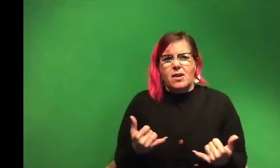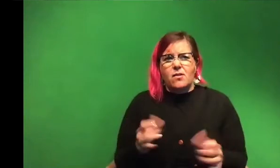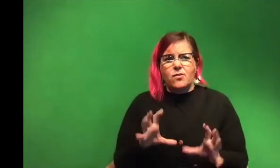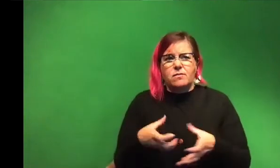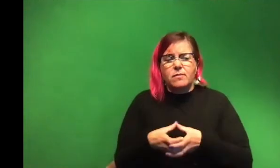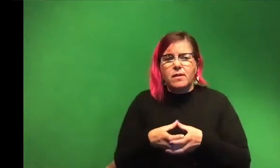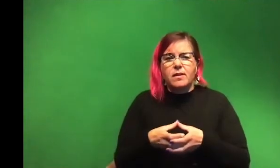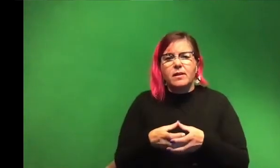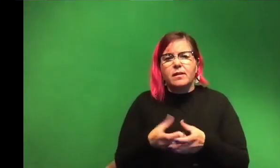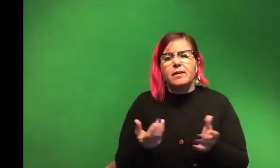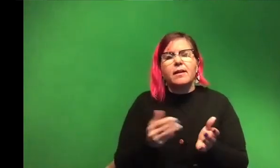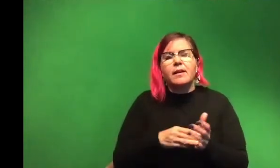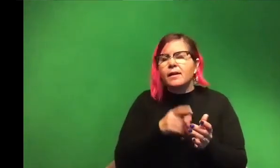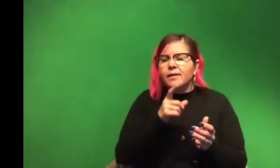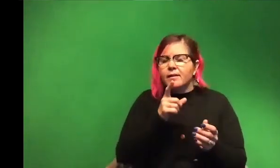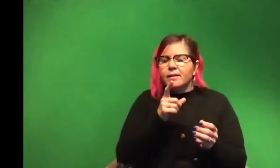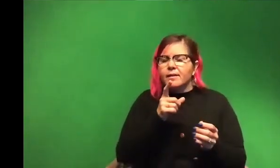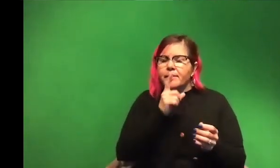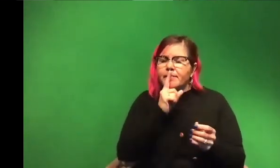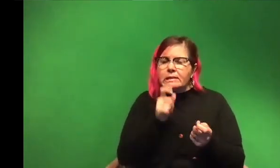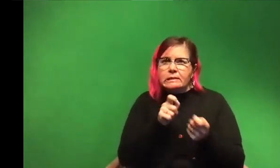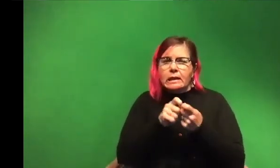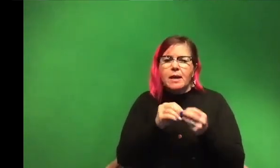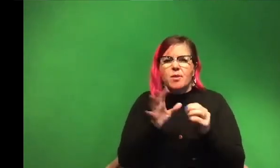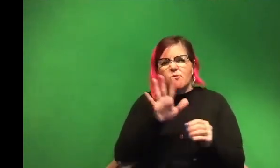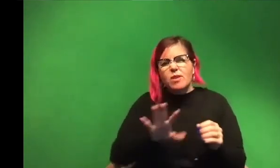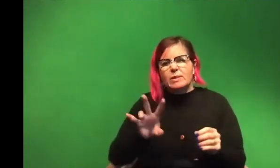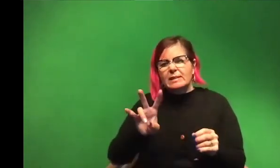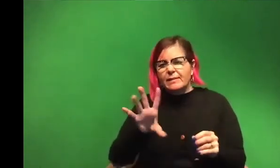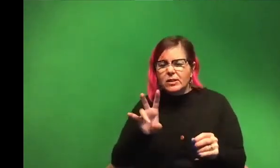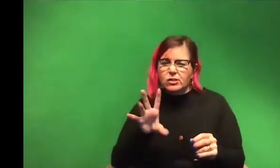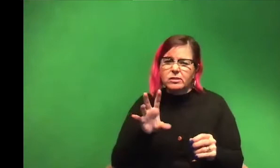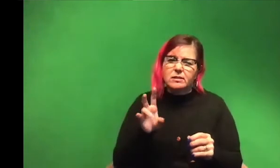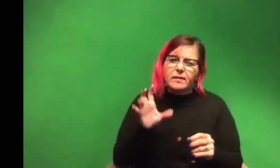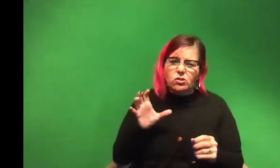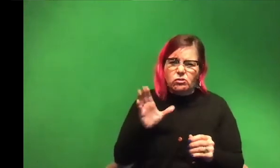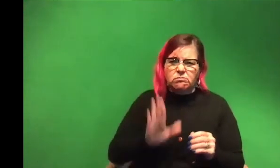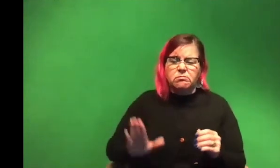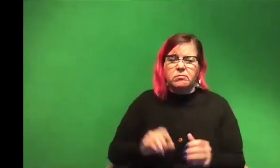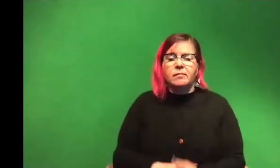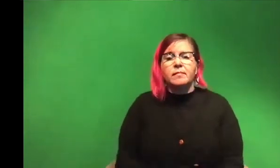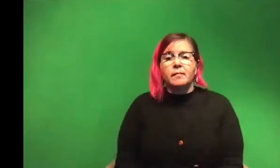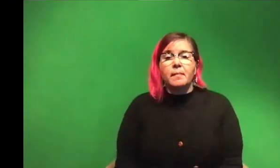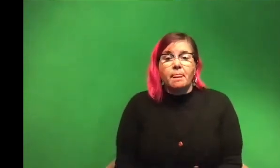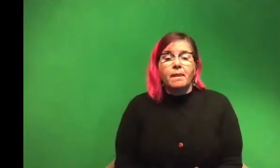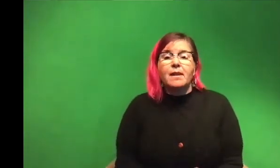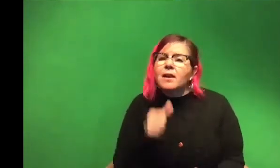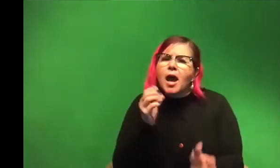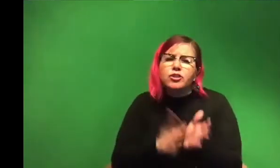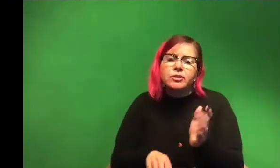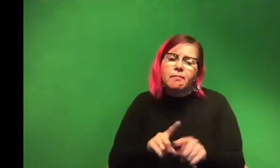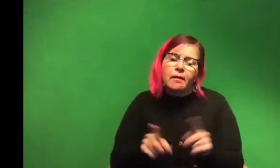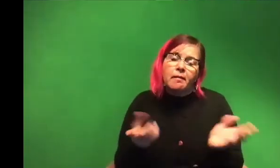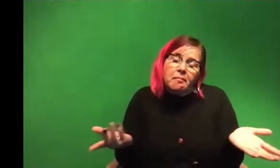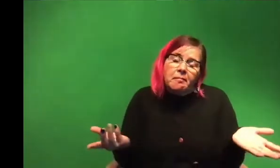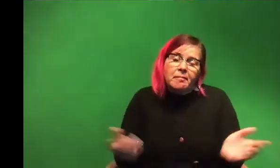And again, don't quote me on the exact number, but it's around $700 I think. cool. So not cheap, but